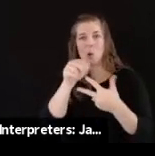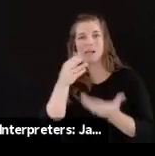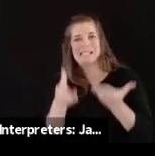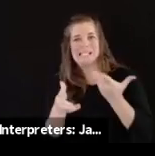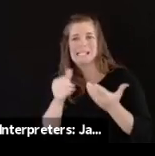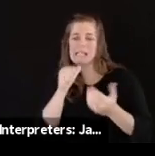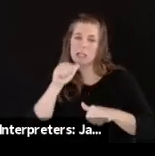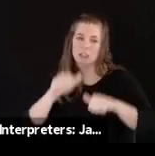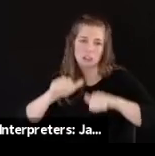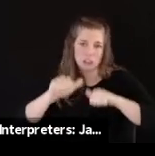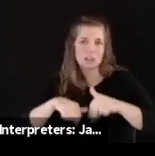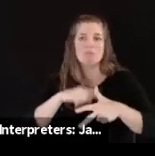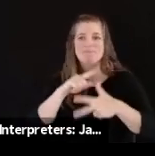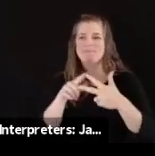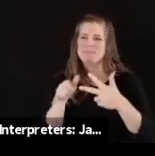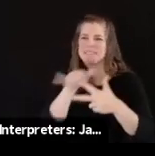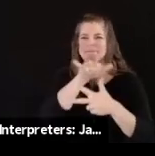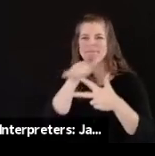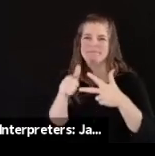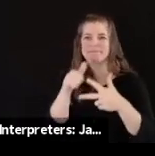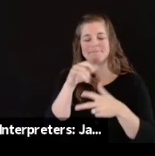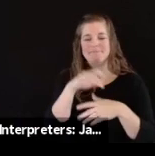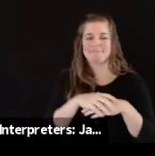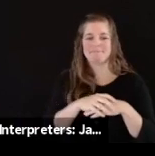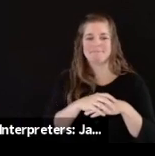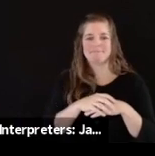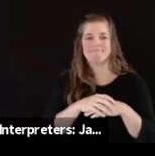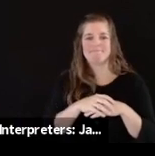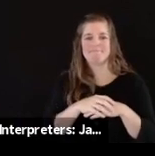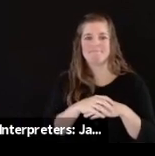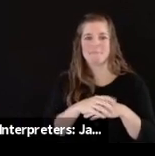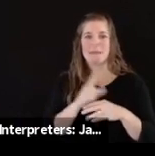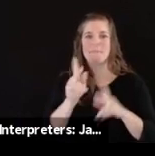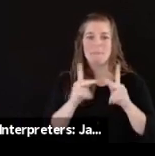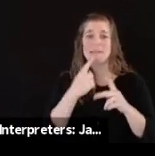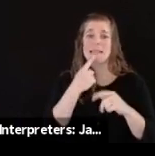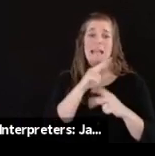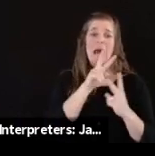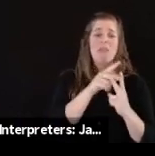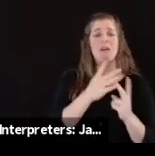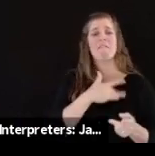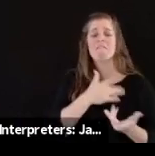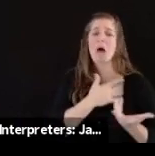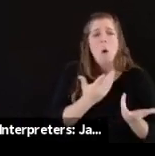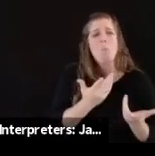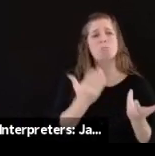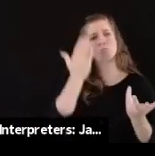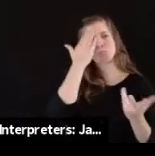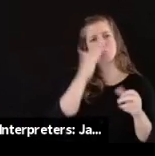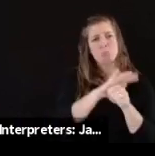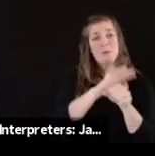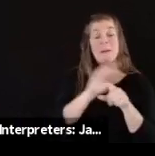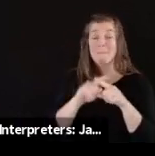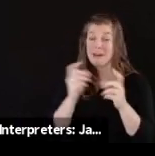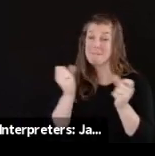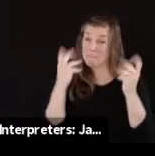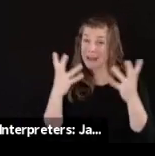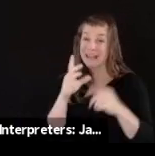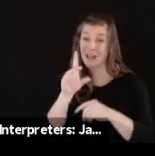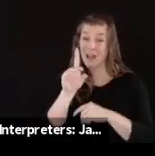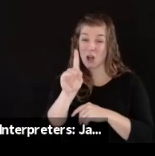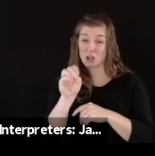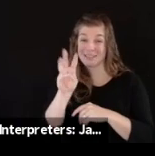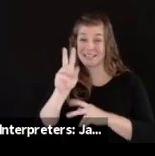similar amount of individuals saying that, you know, either they felt equipped, but 106 participants